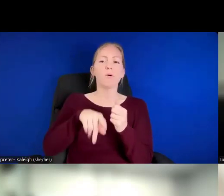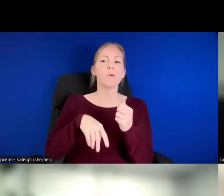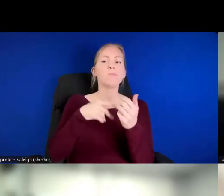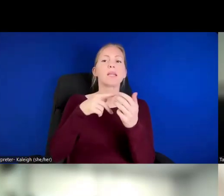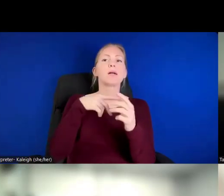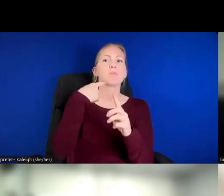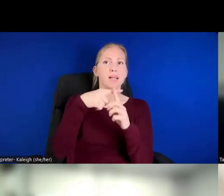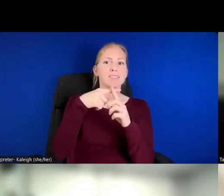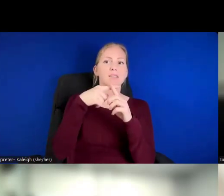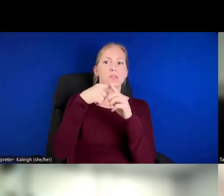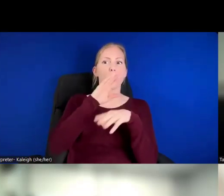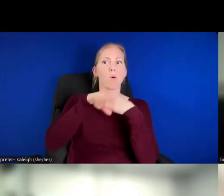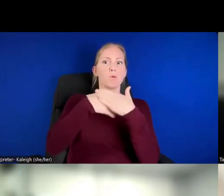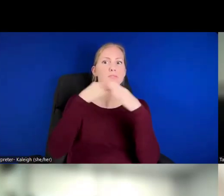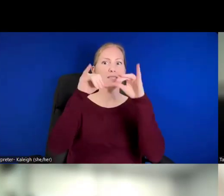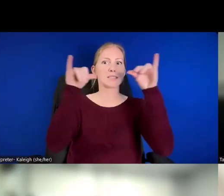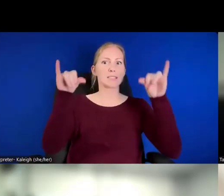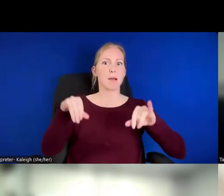about